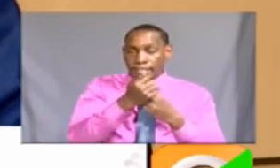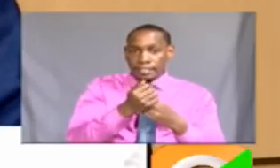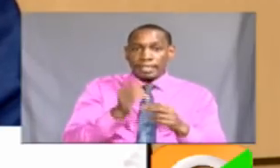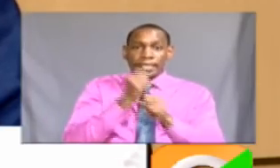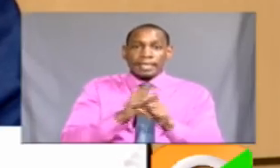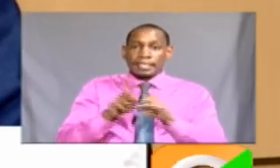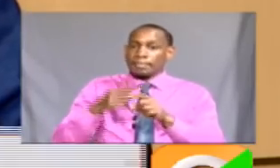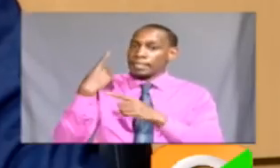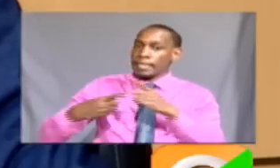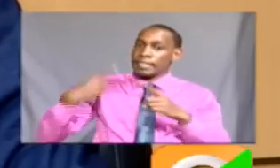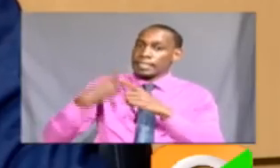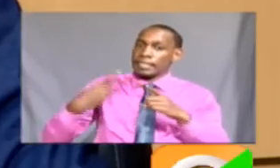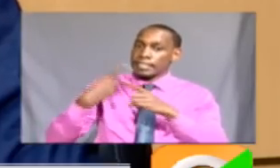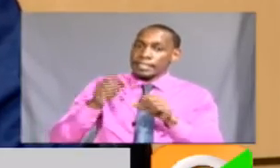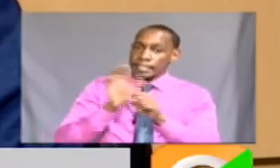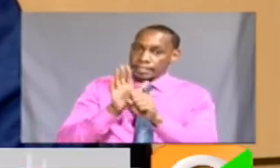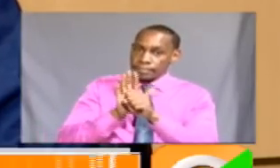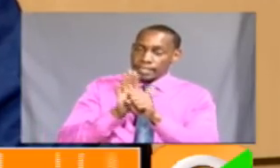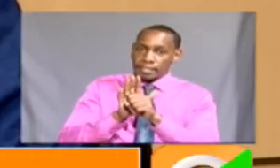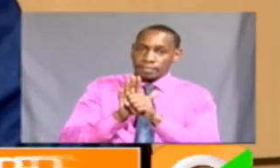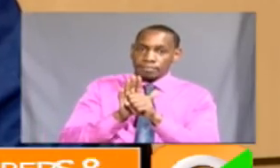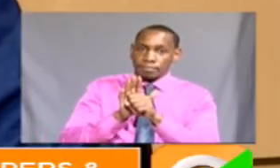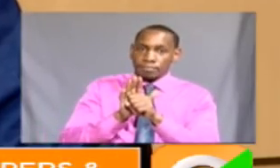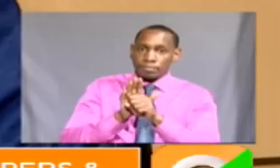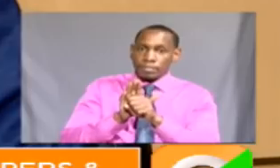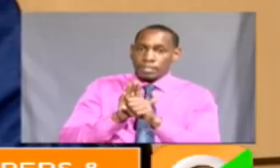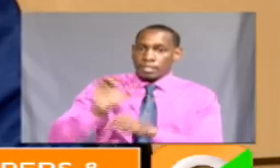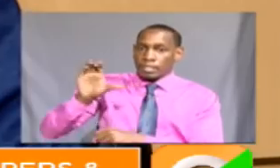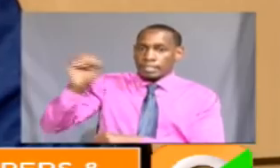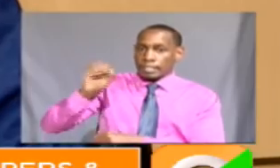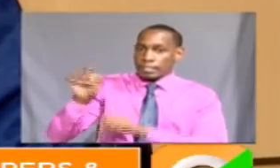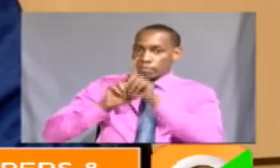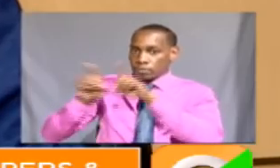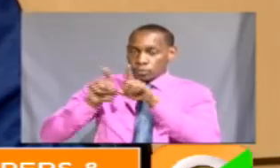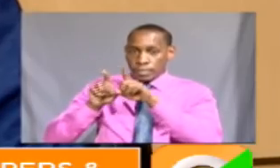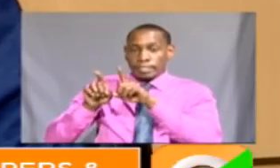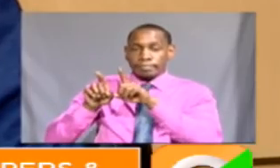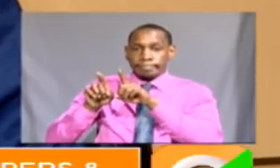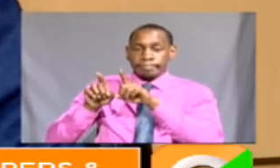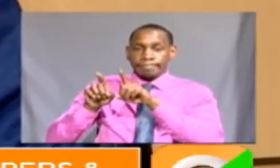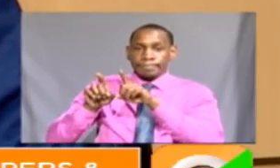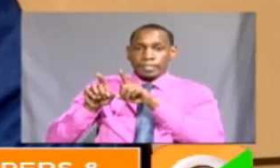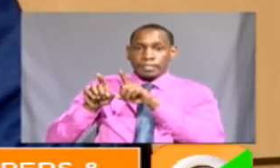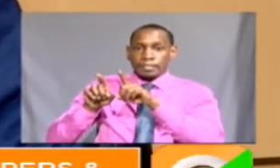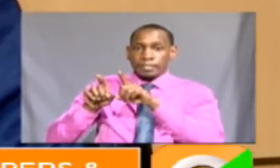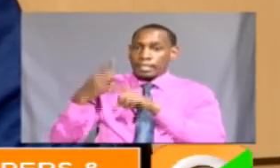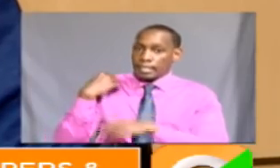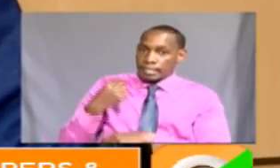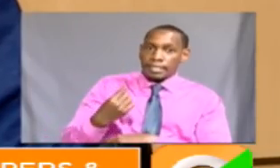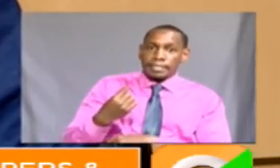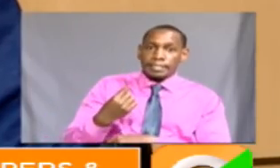done that for many, many years with our CS tourism. We've of late